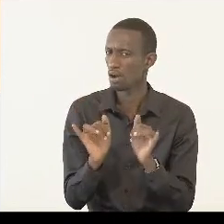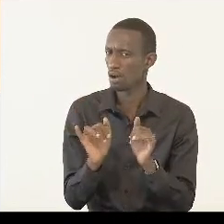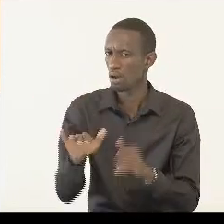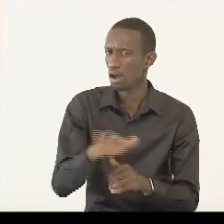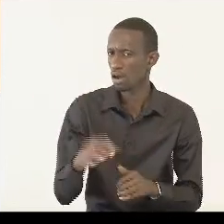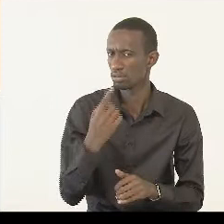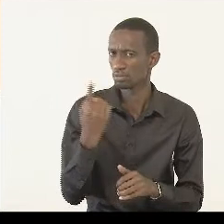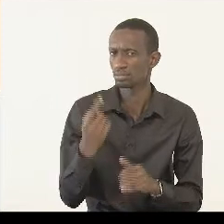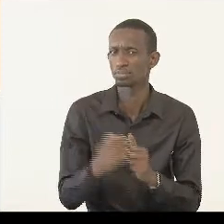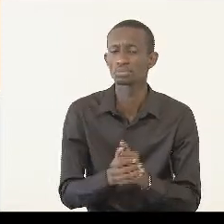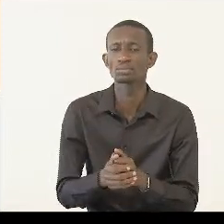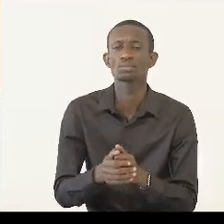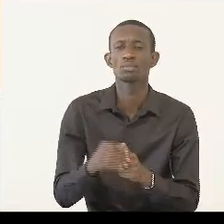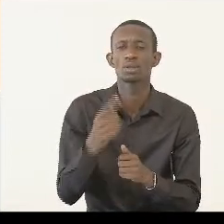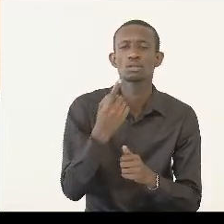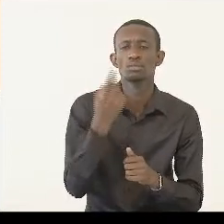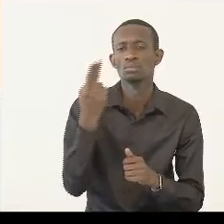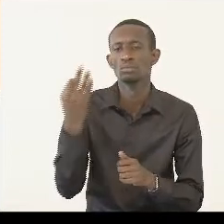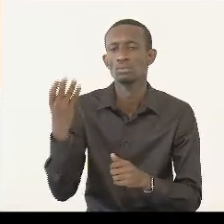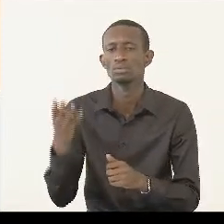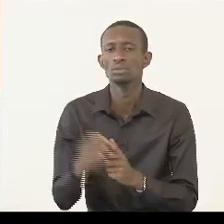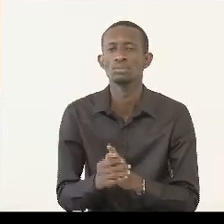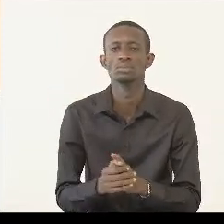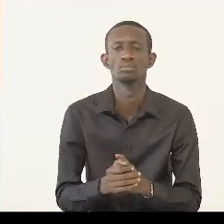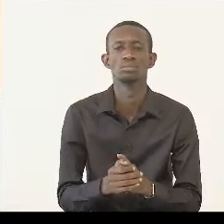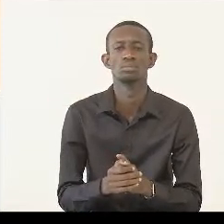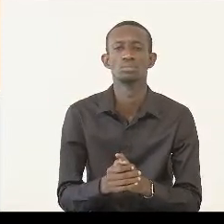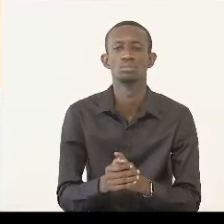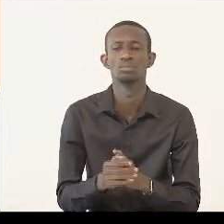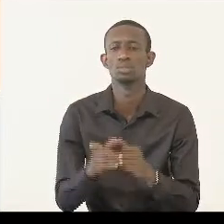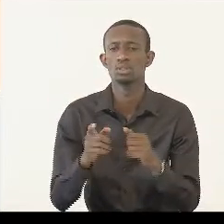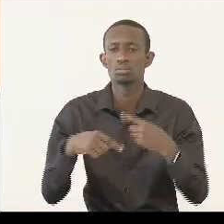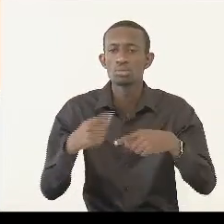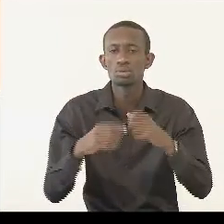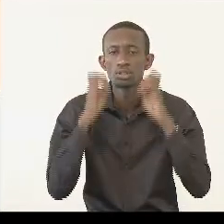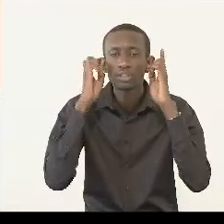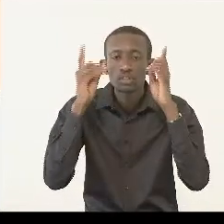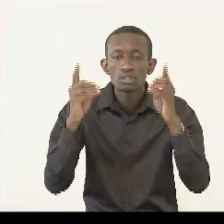The third, the leading strand being formed, and then it keeps. So the process of replication here non-stop.